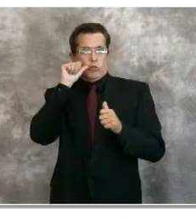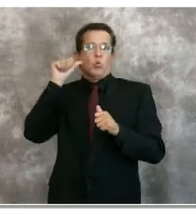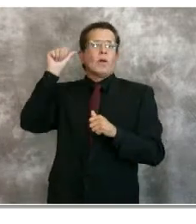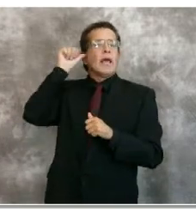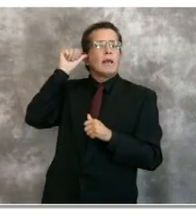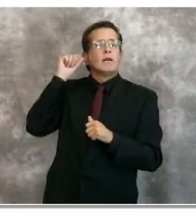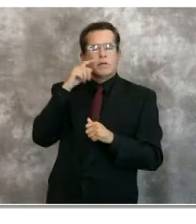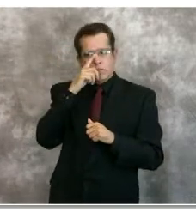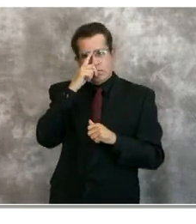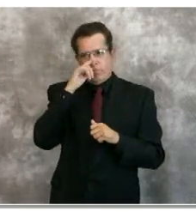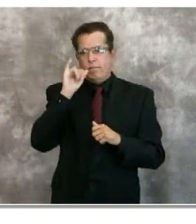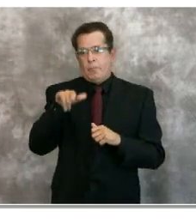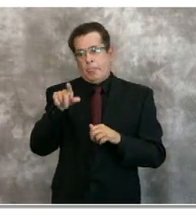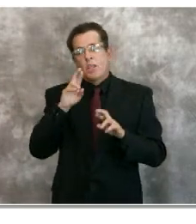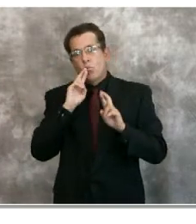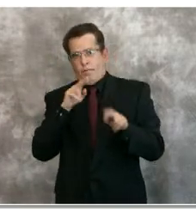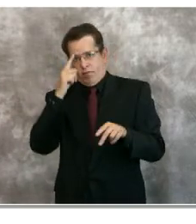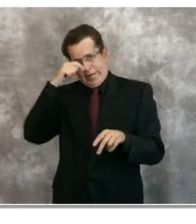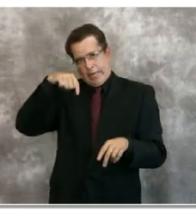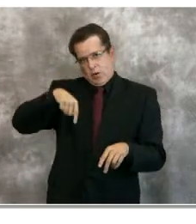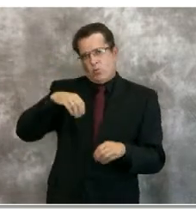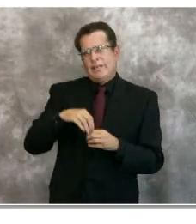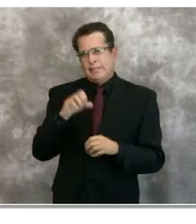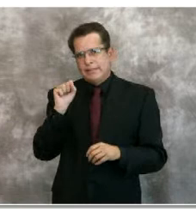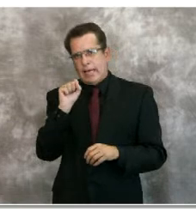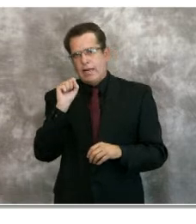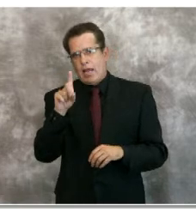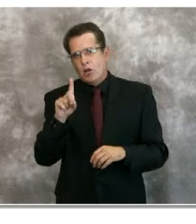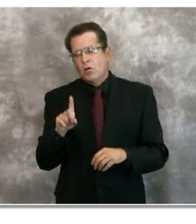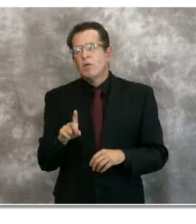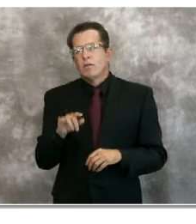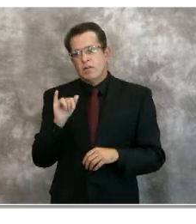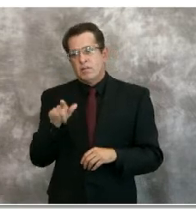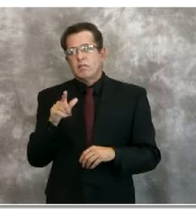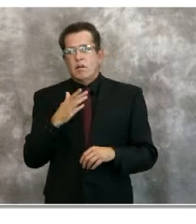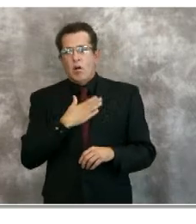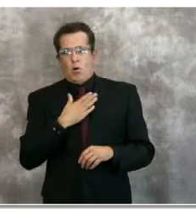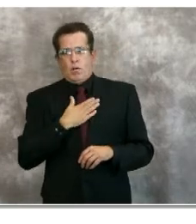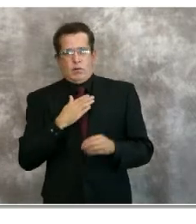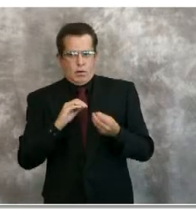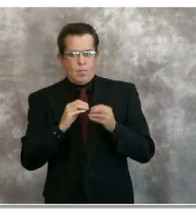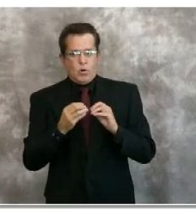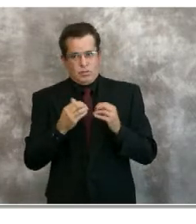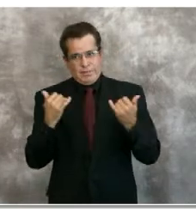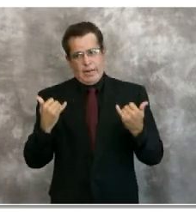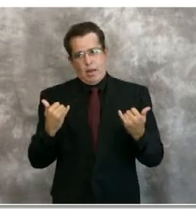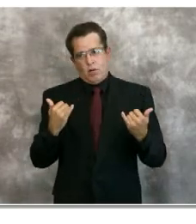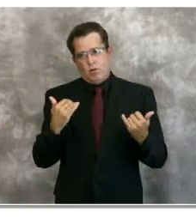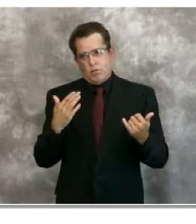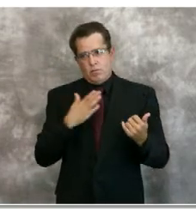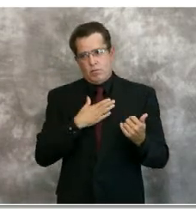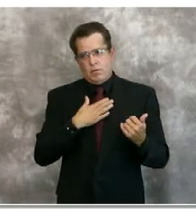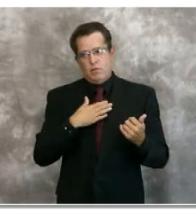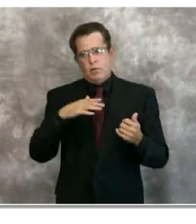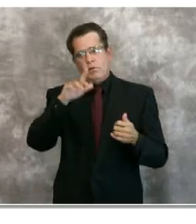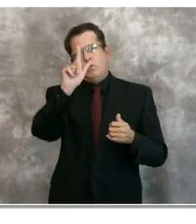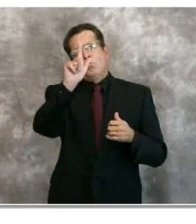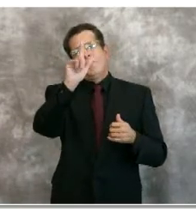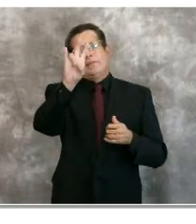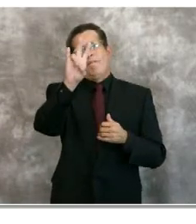yesterday, and these data are as follows. We are reporting